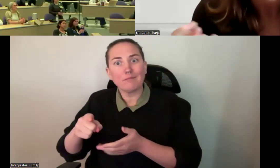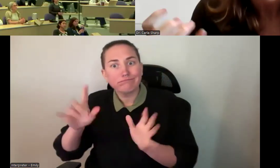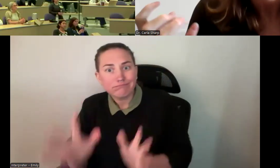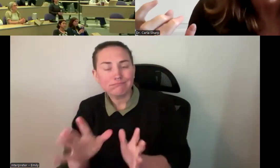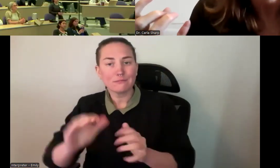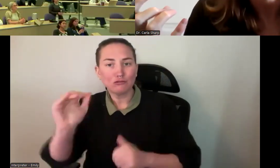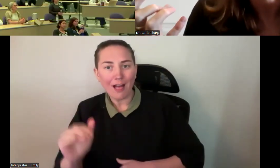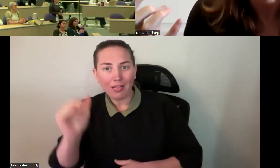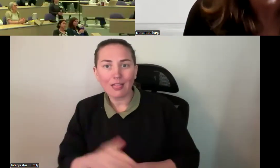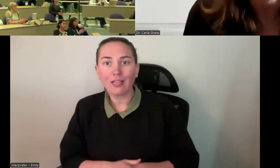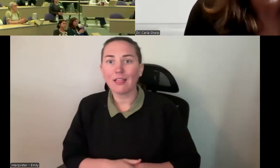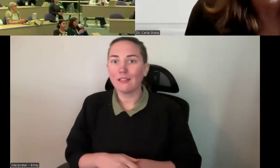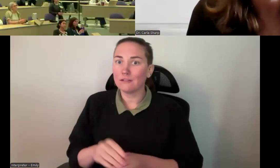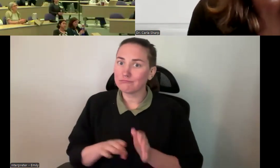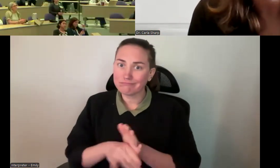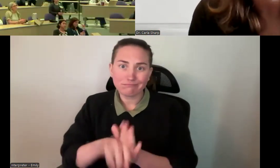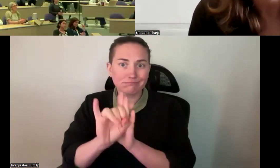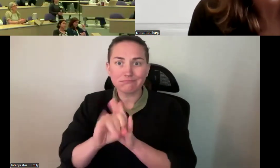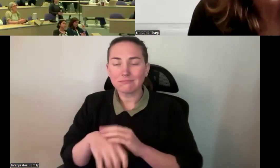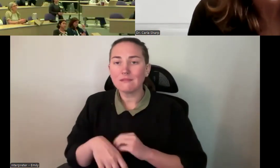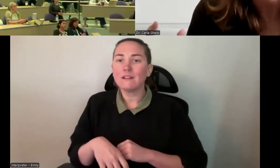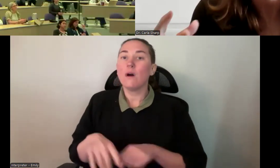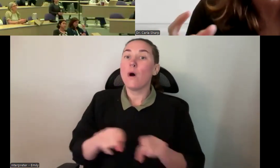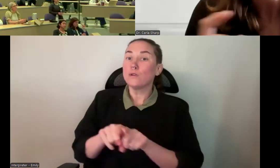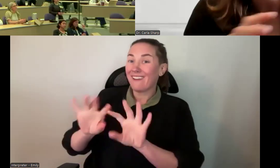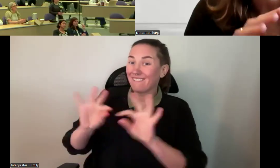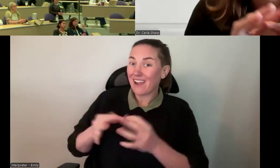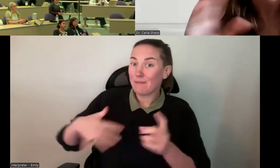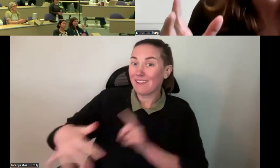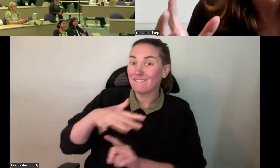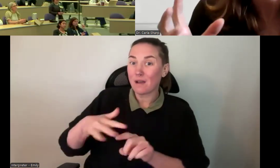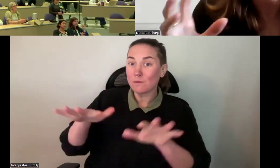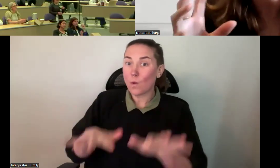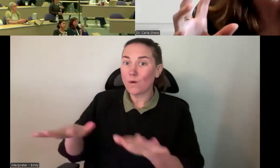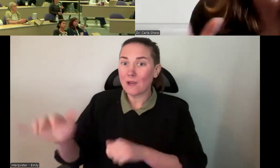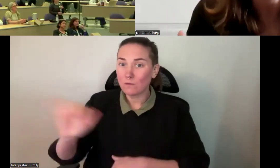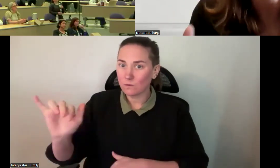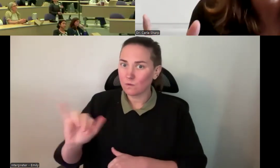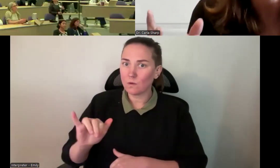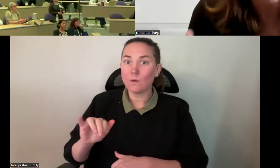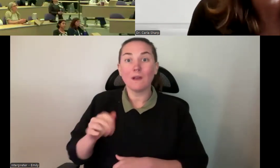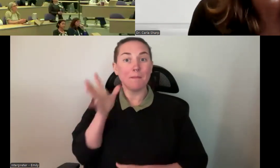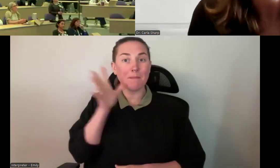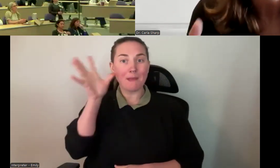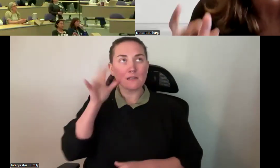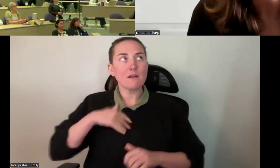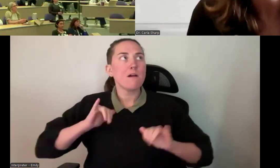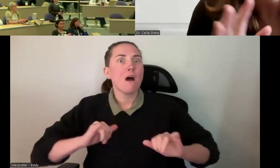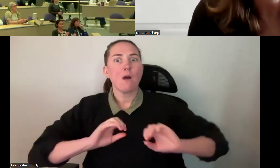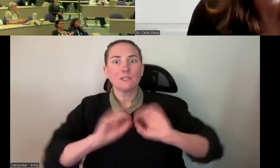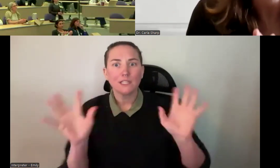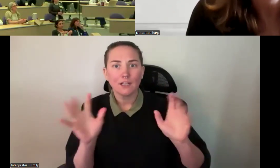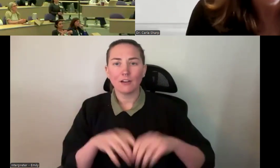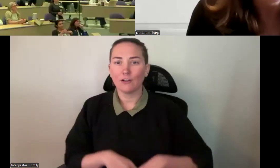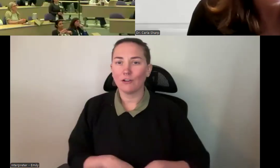do to slow down in the family environment, for them, this makes so much more sense than saying